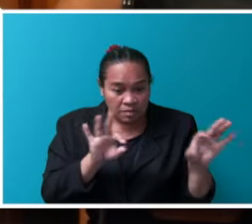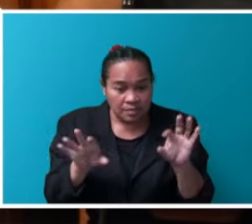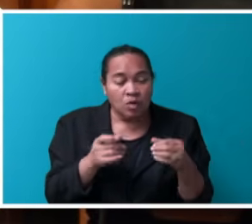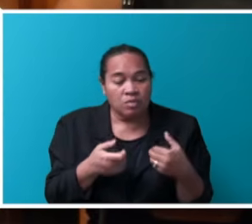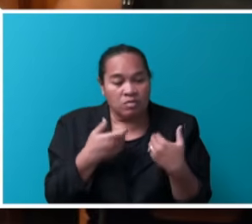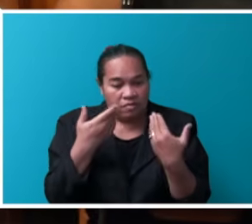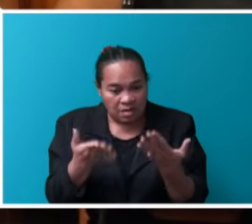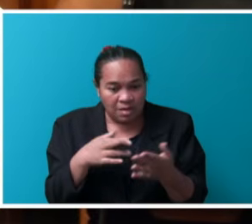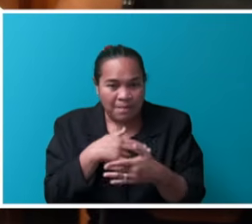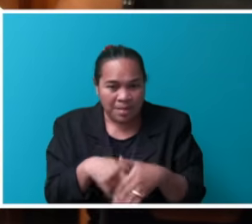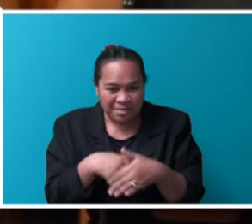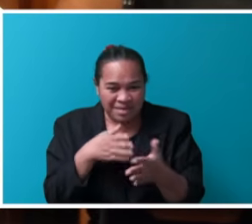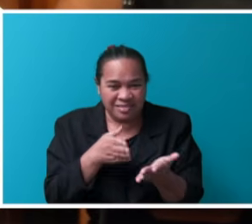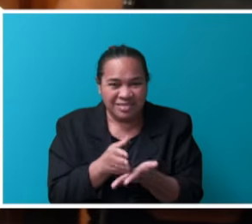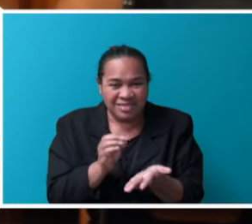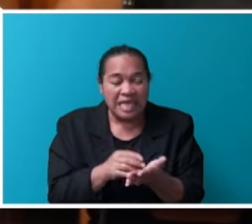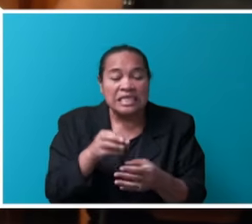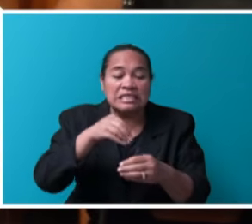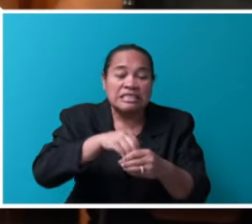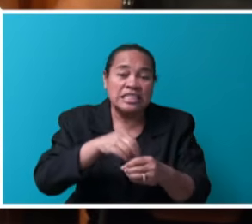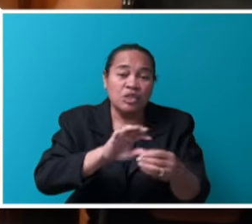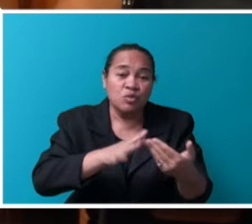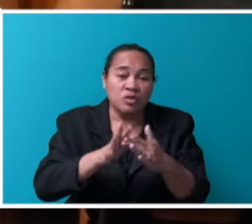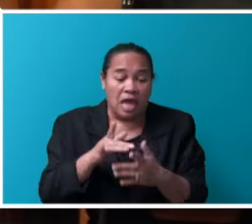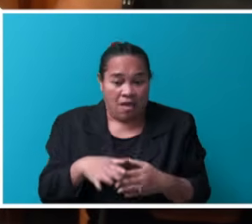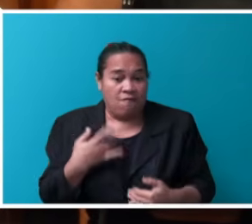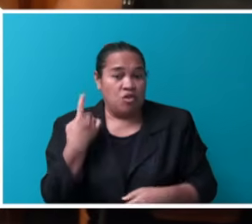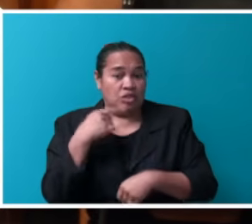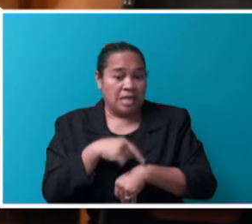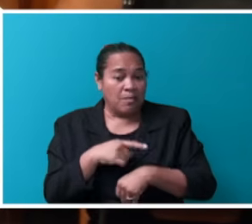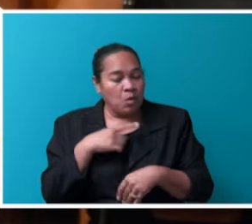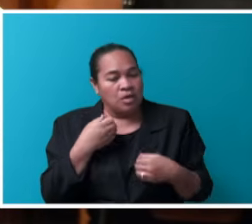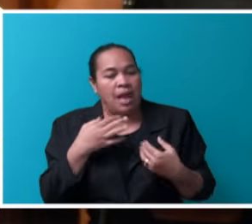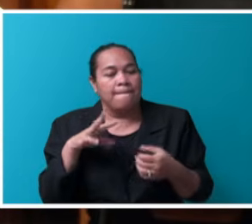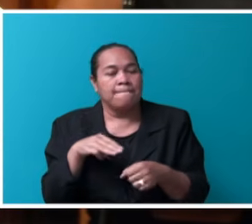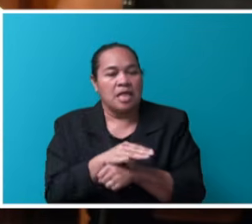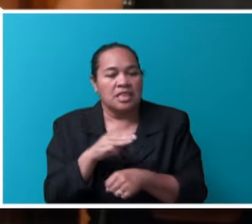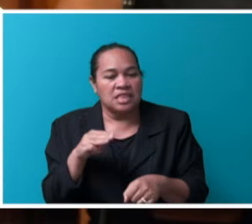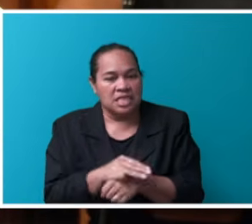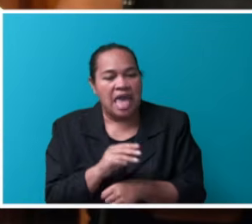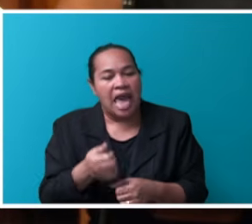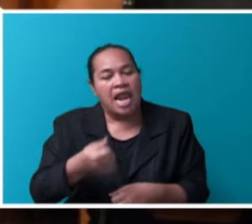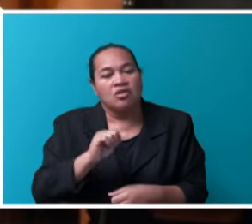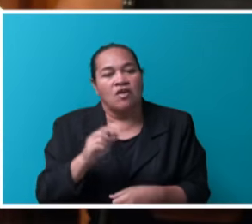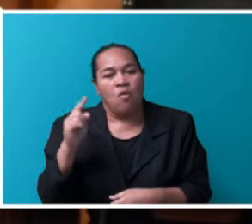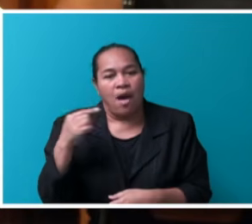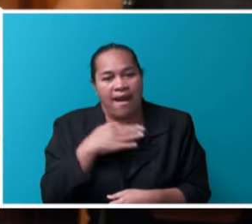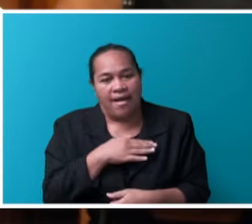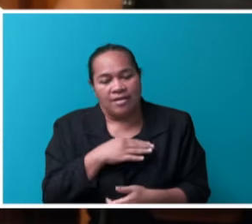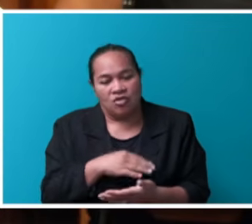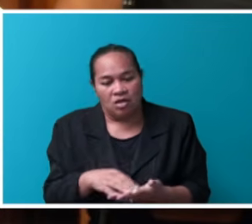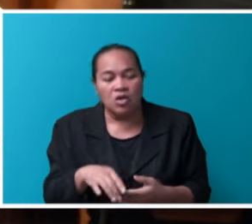public services in our communities, we will now, for the first time, provide a monthly allowance of $100. A total of $1 million is